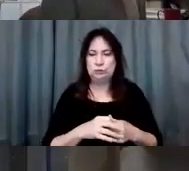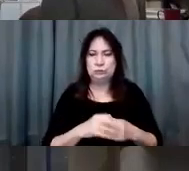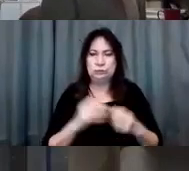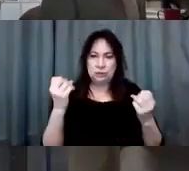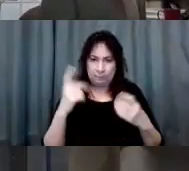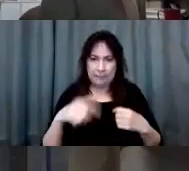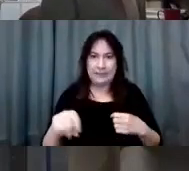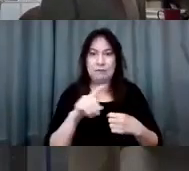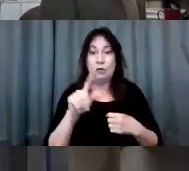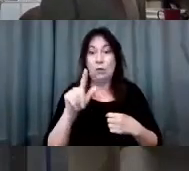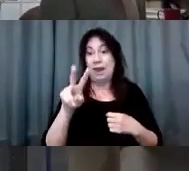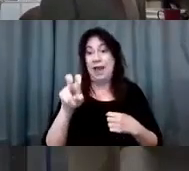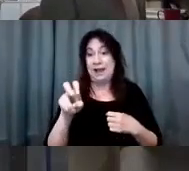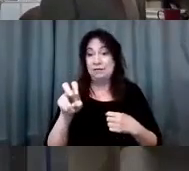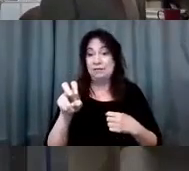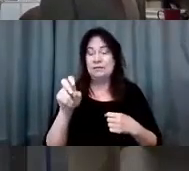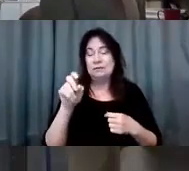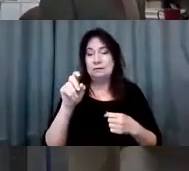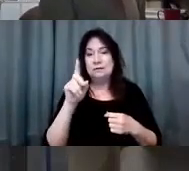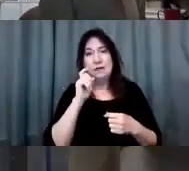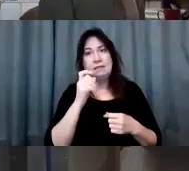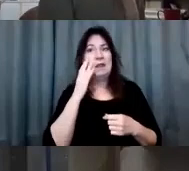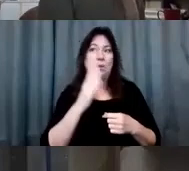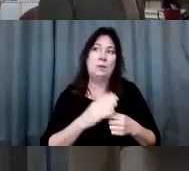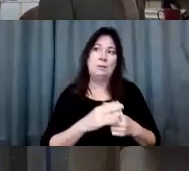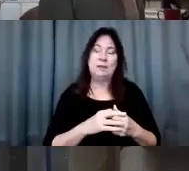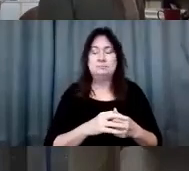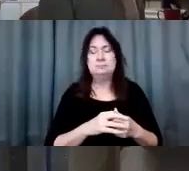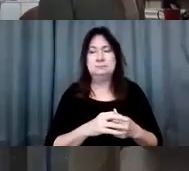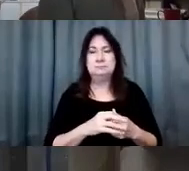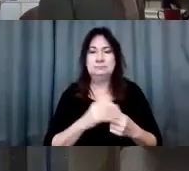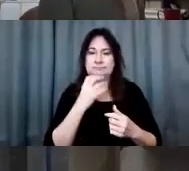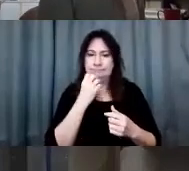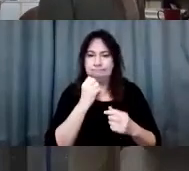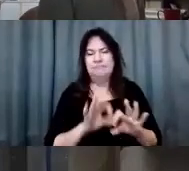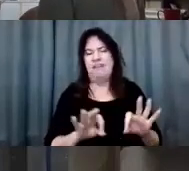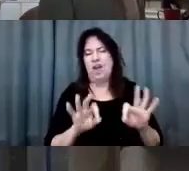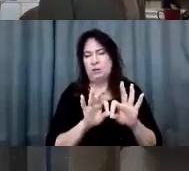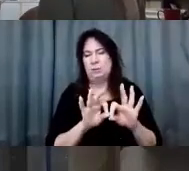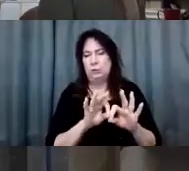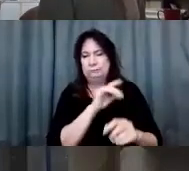of you live, because I think it's it'll be a valuable experience